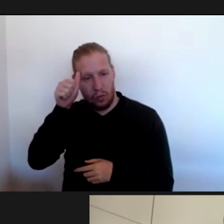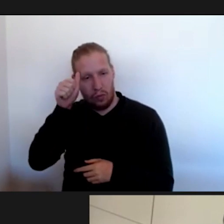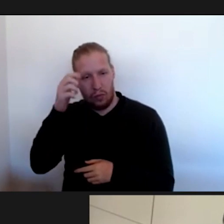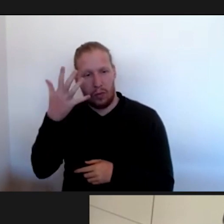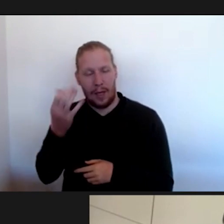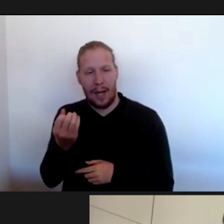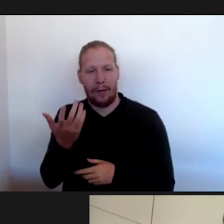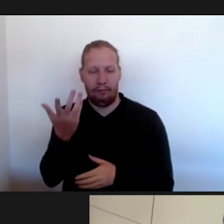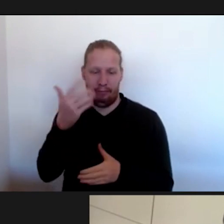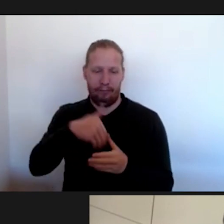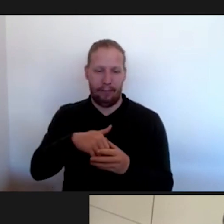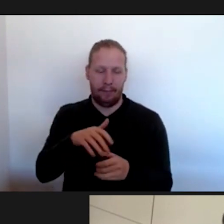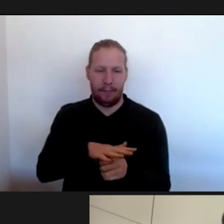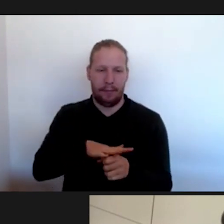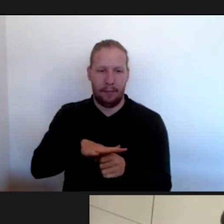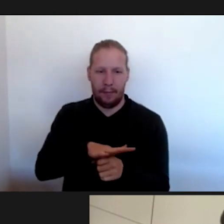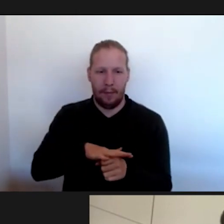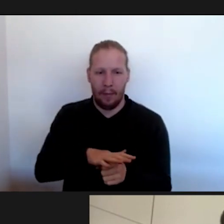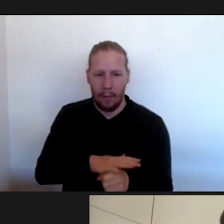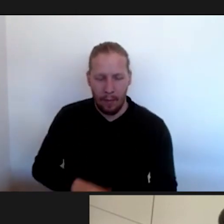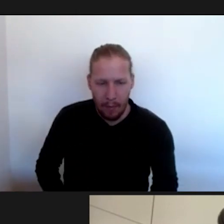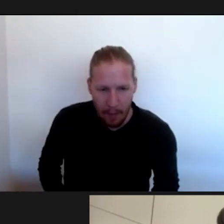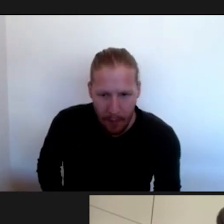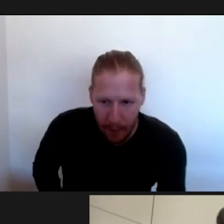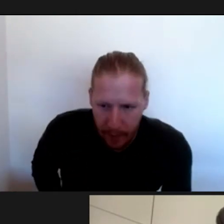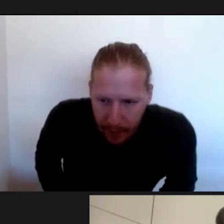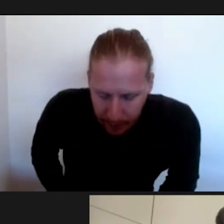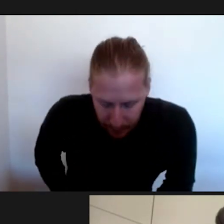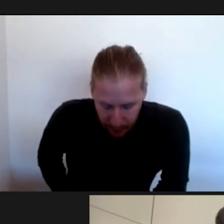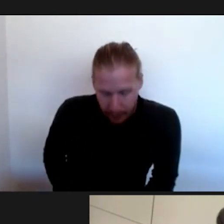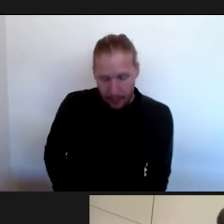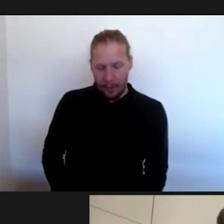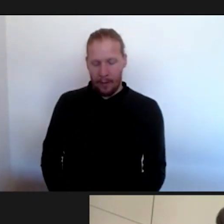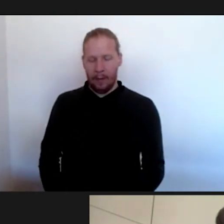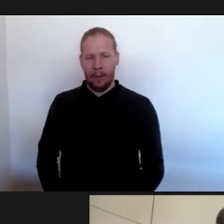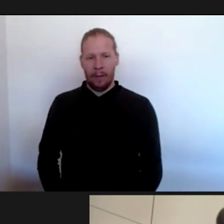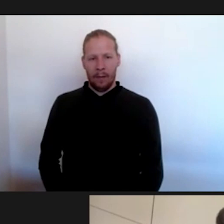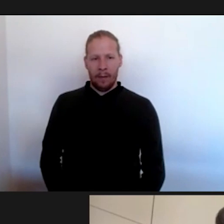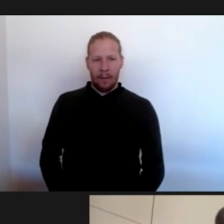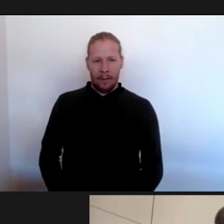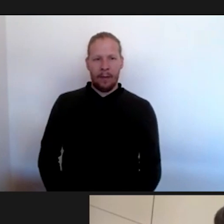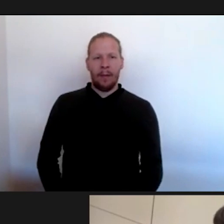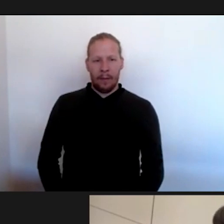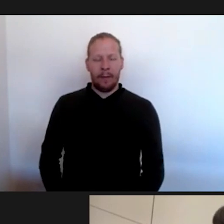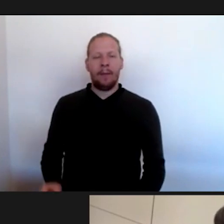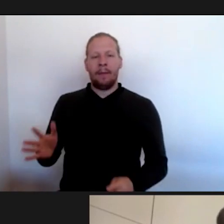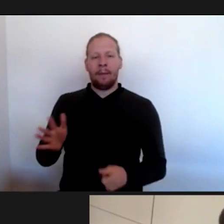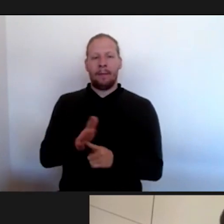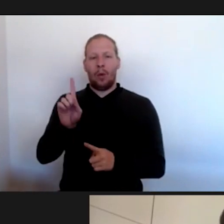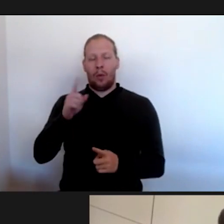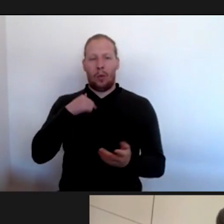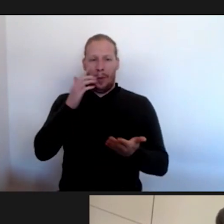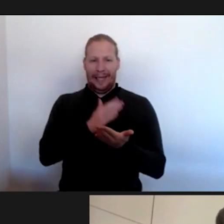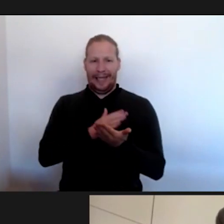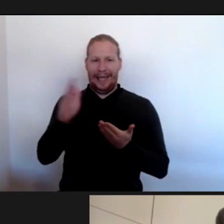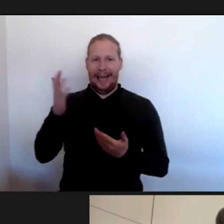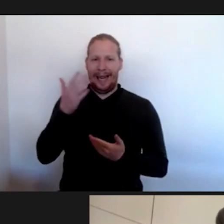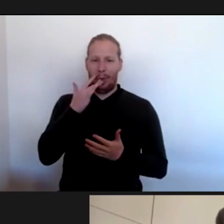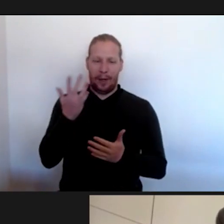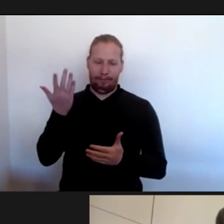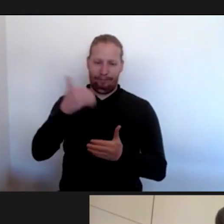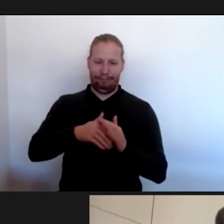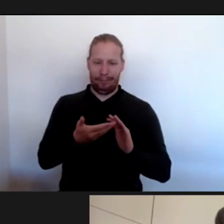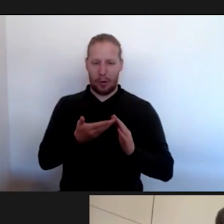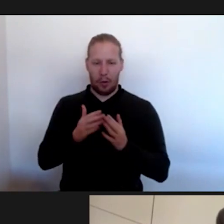space pragmatically. But again, that overlaying that with just being transparent. when you go into the communities. I think just